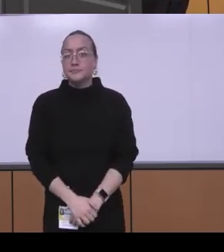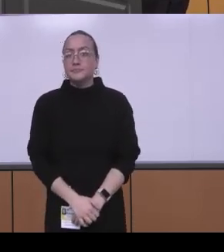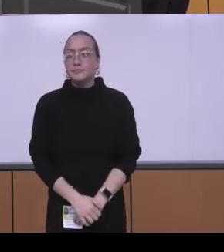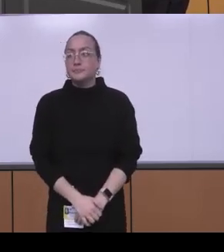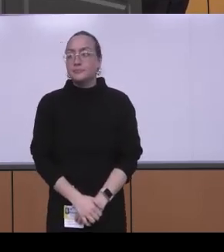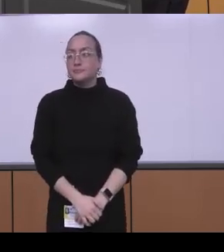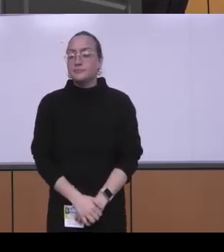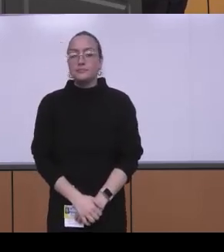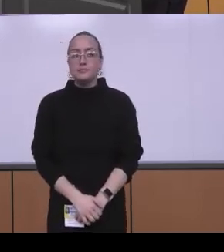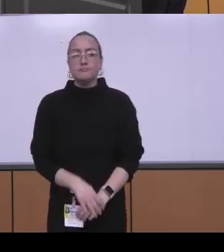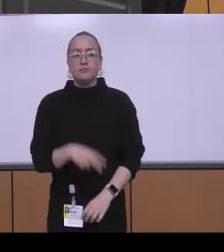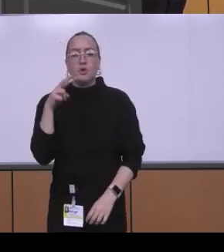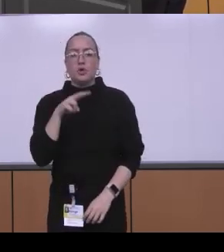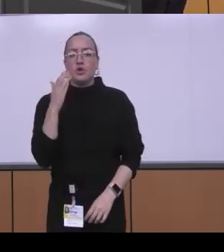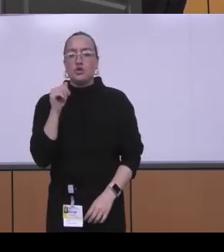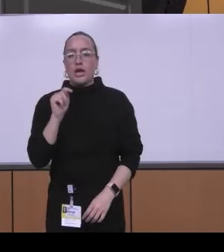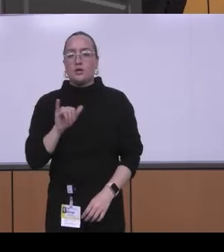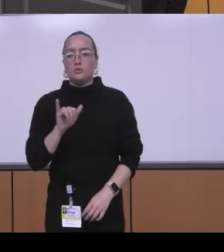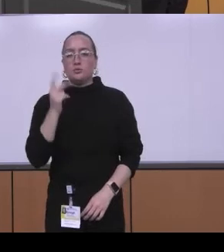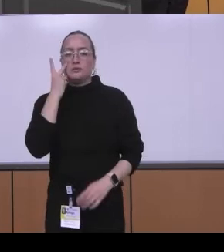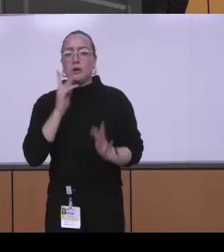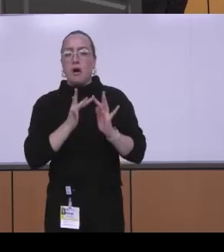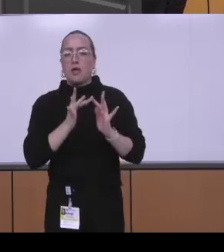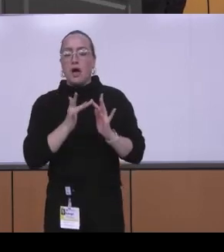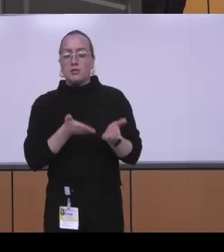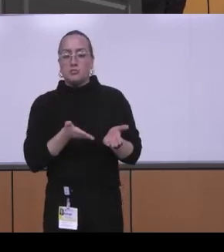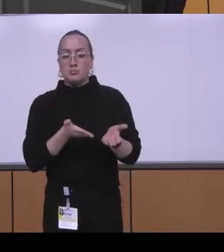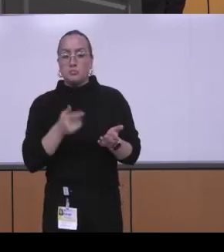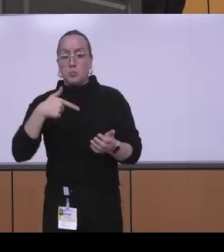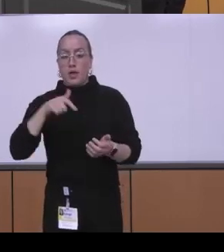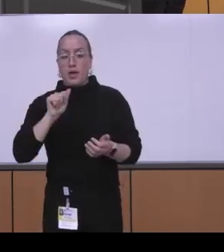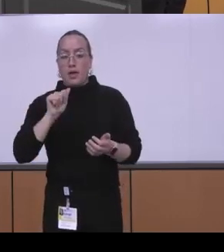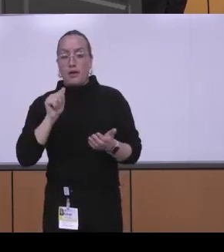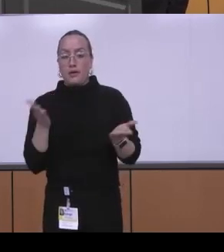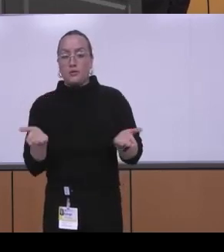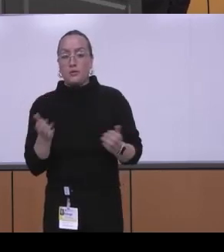I'm going to check online as well and see if we have any Q&As in here.